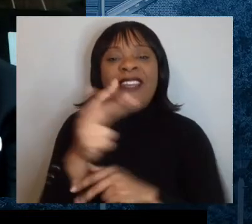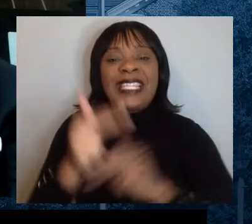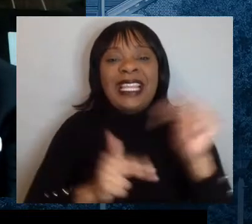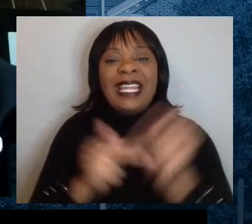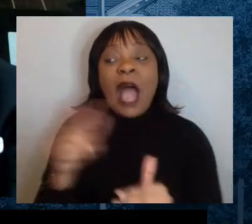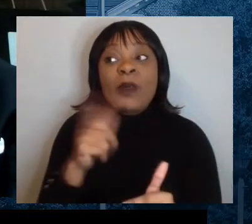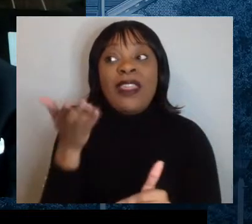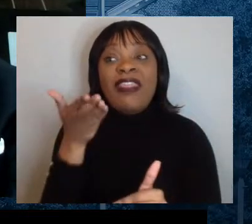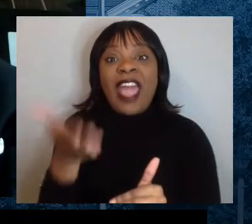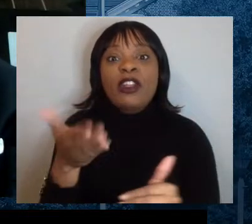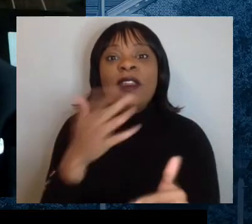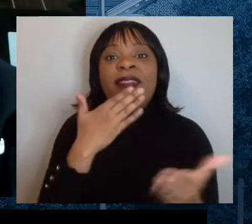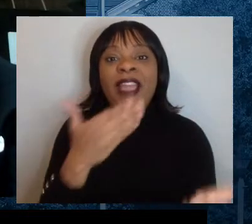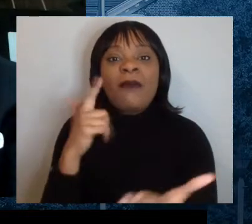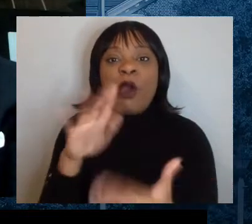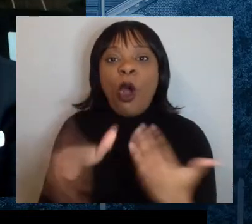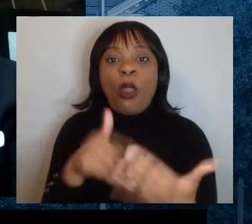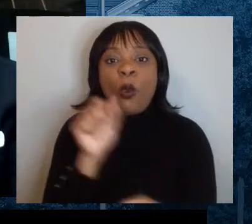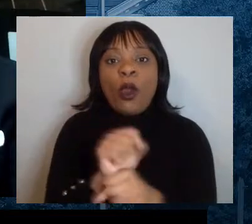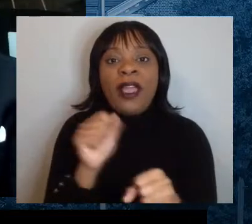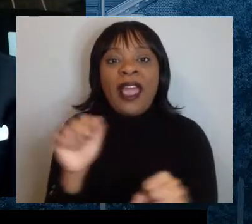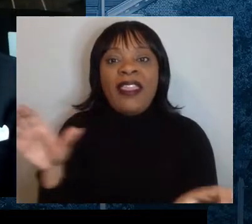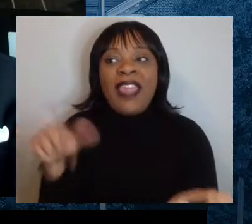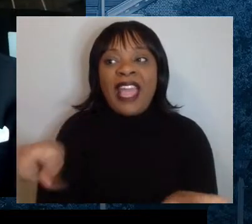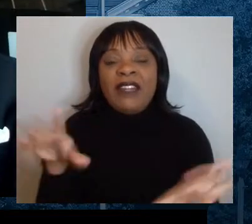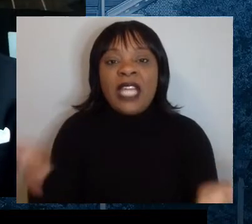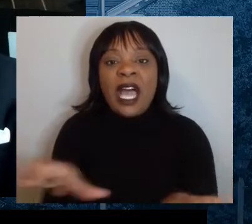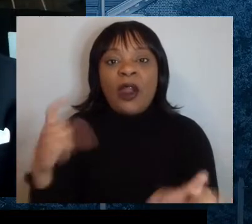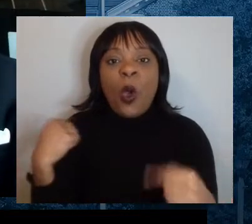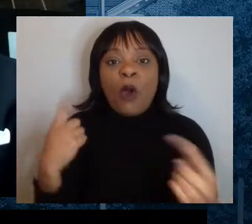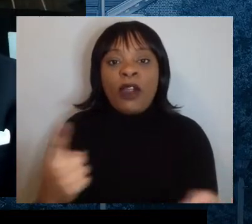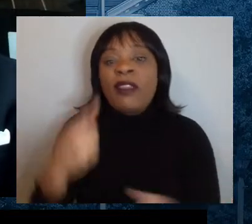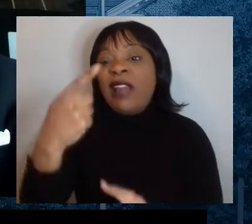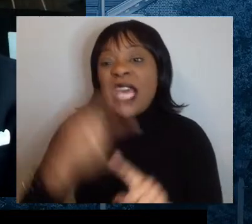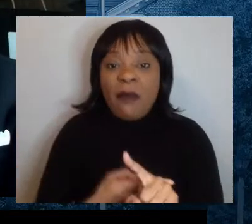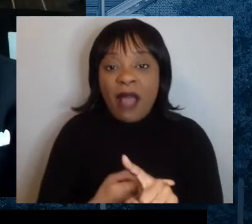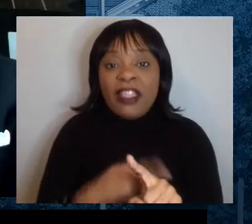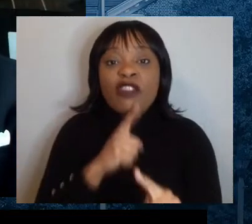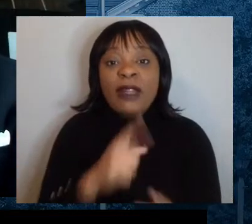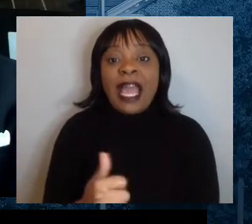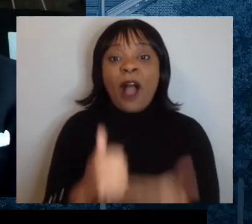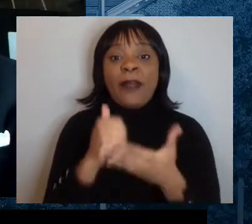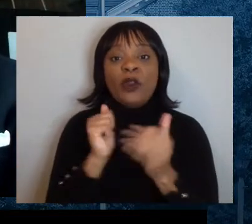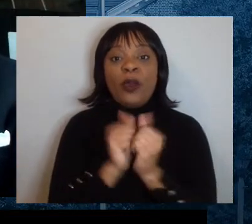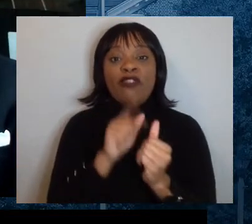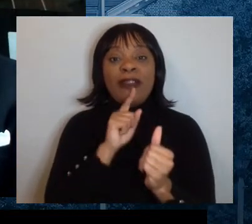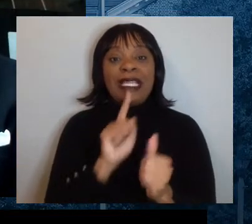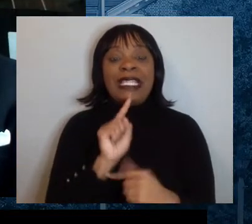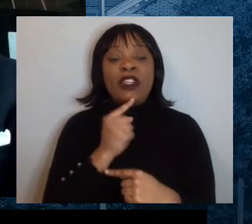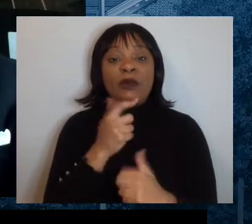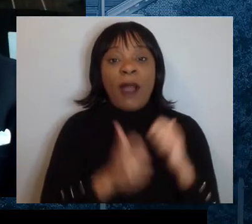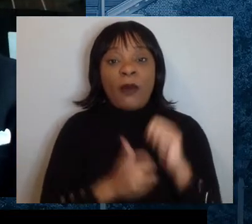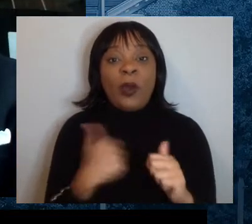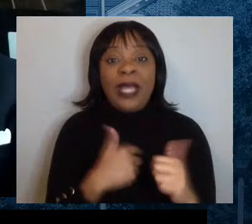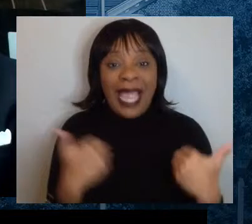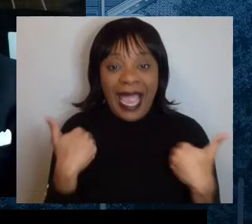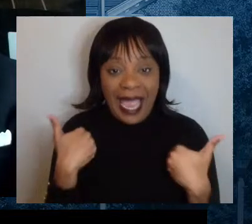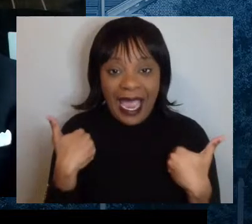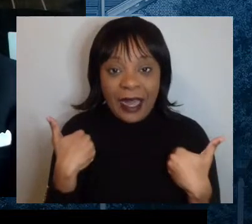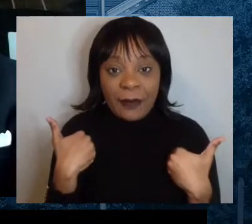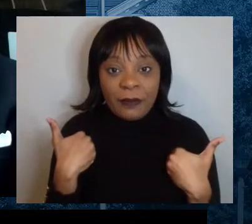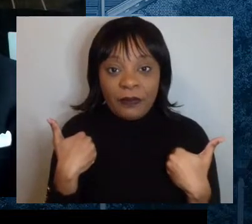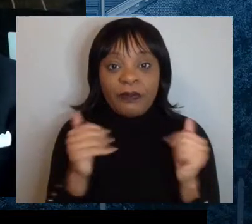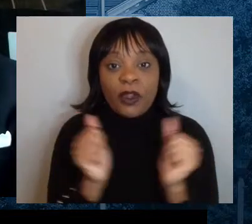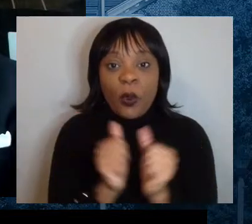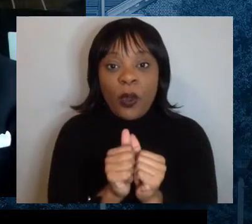done over the last month, really, to help us with the really serious problem that we had with capacity